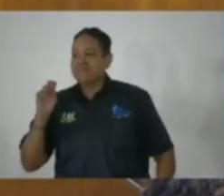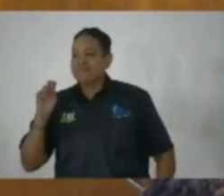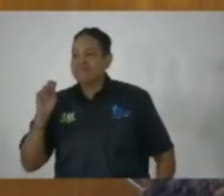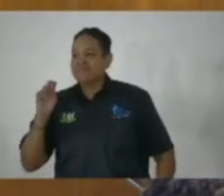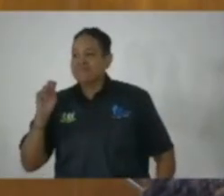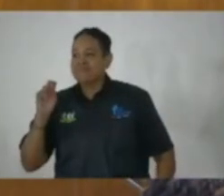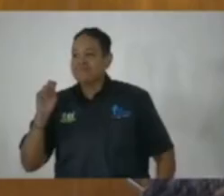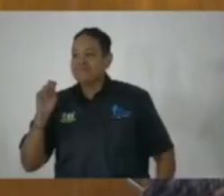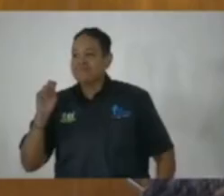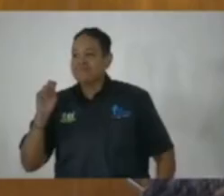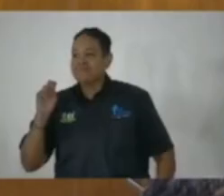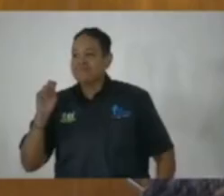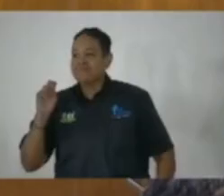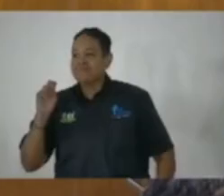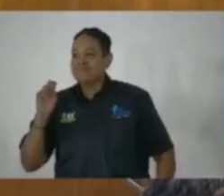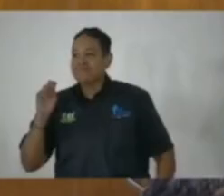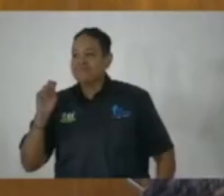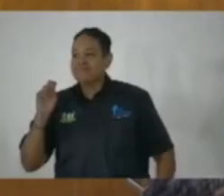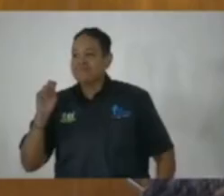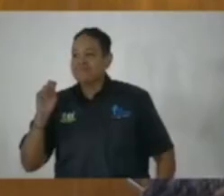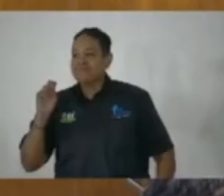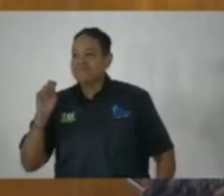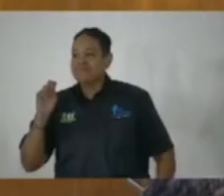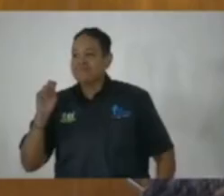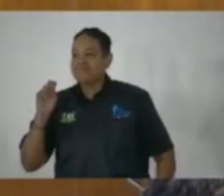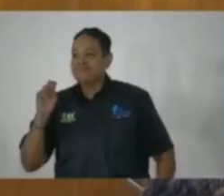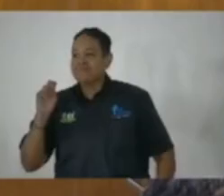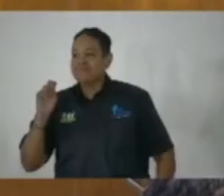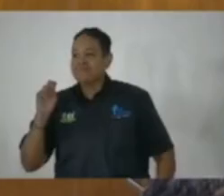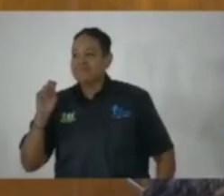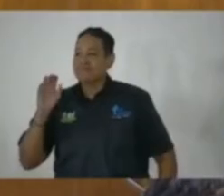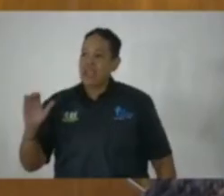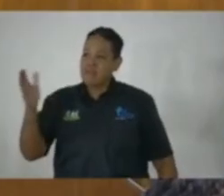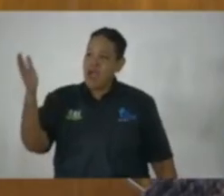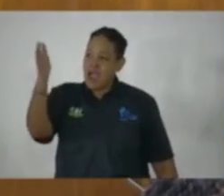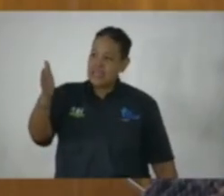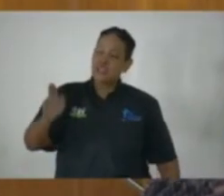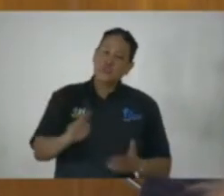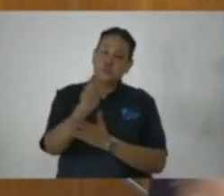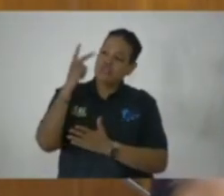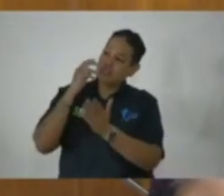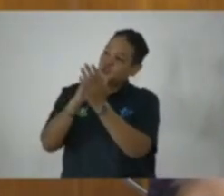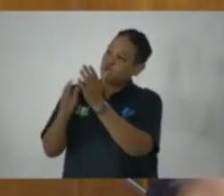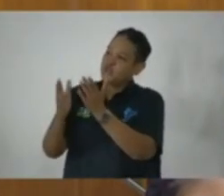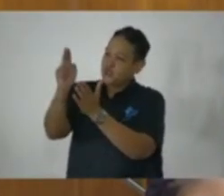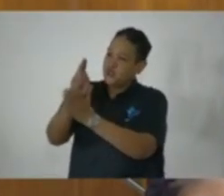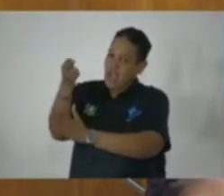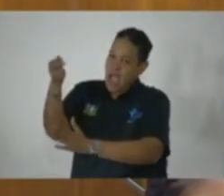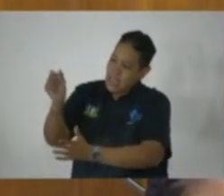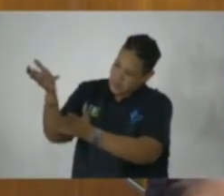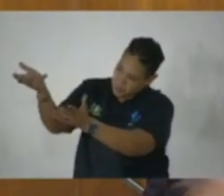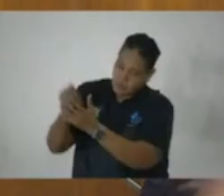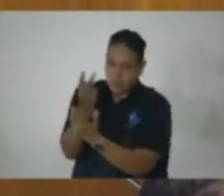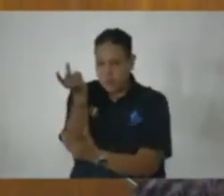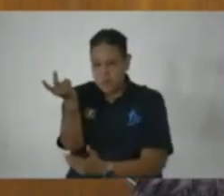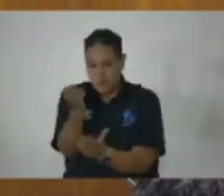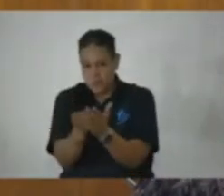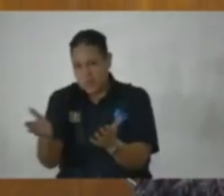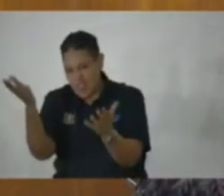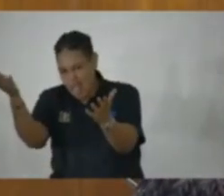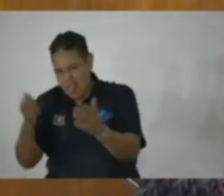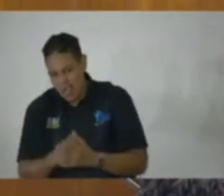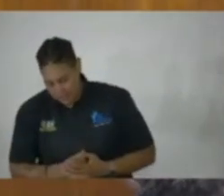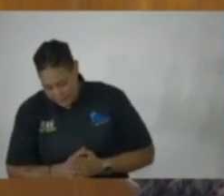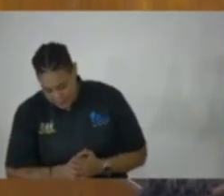turn Superman, you know. Naturally. From our university, the Carmack students that are